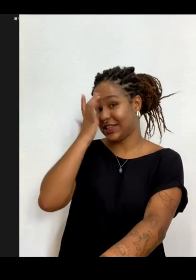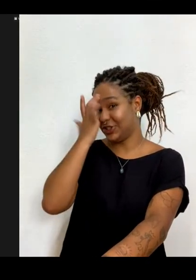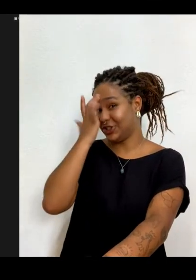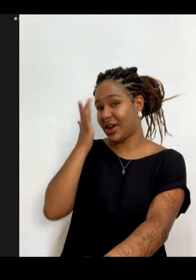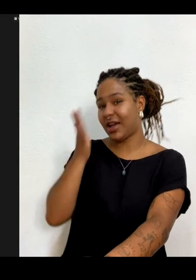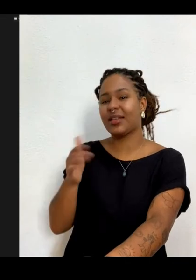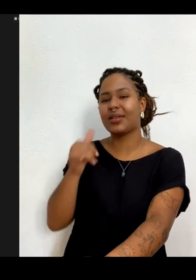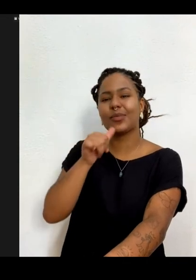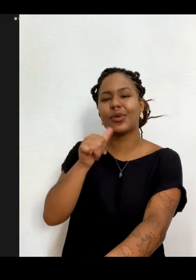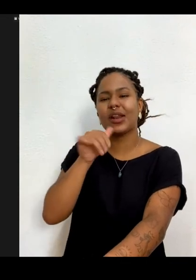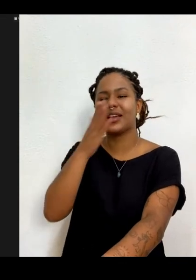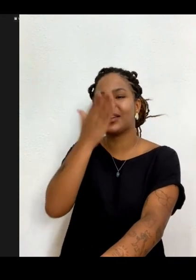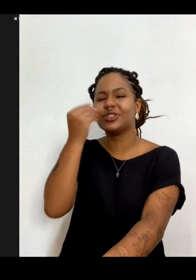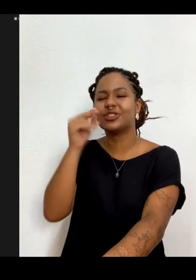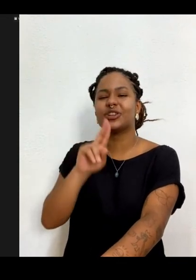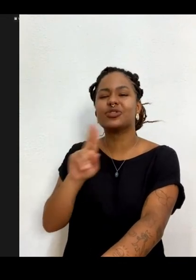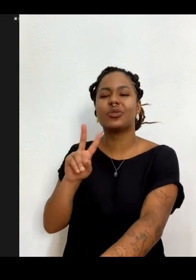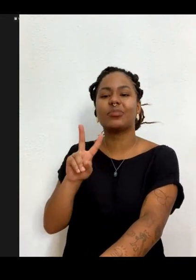s